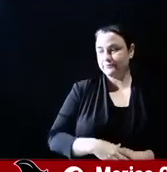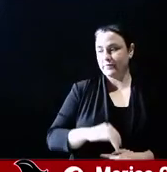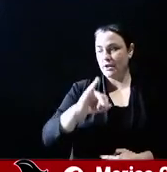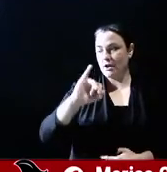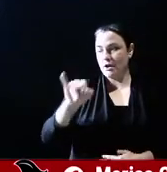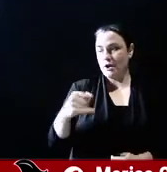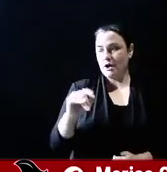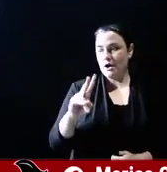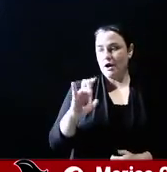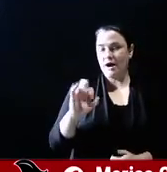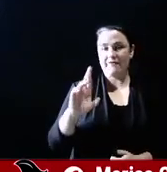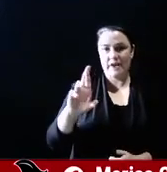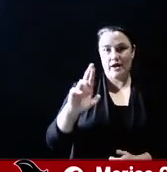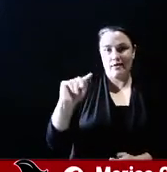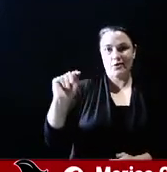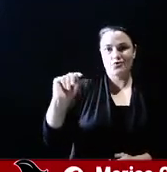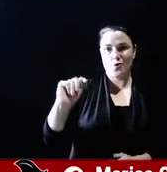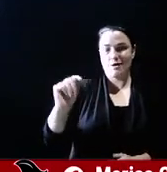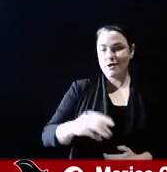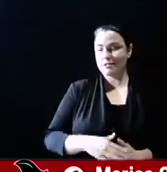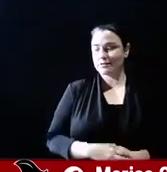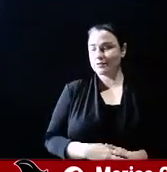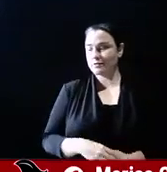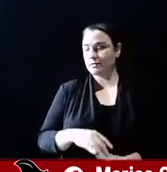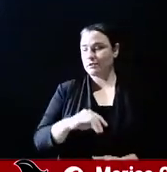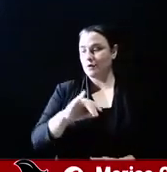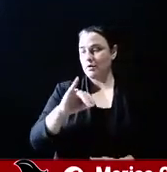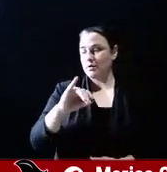Javier Adrian Torres.